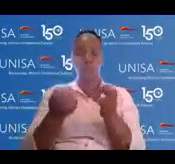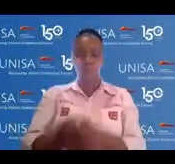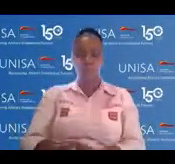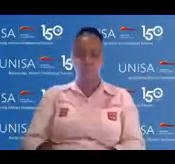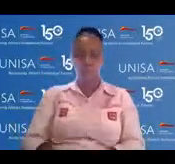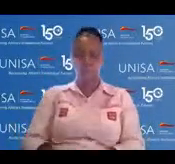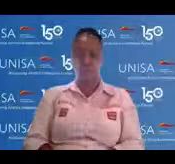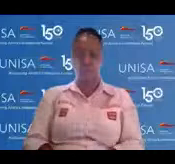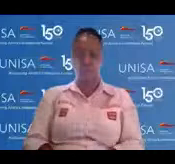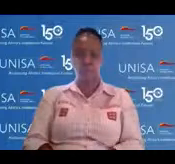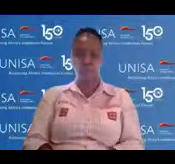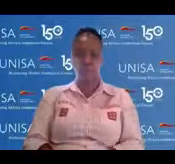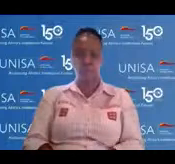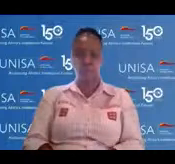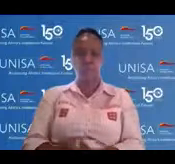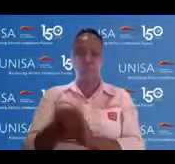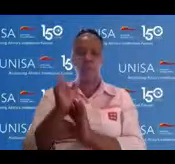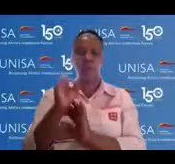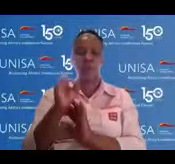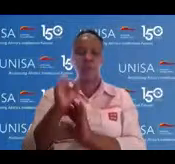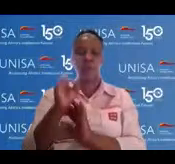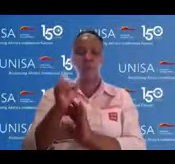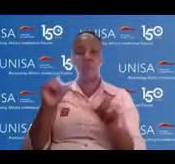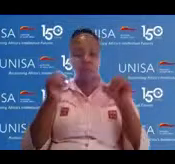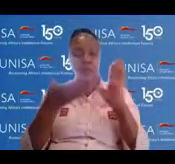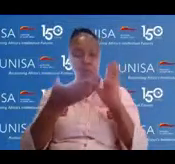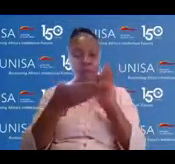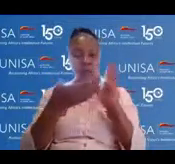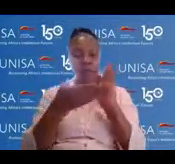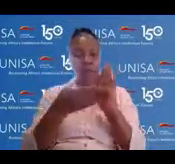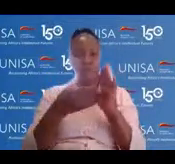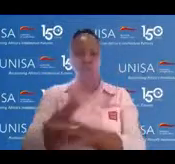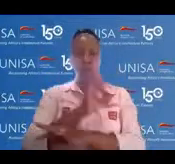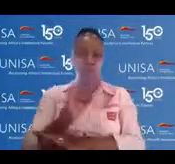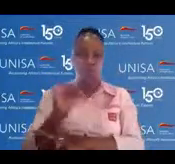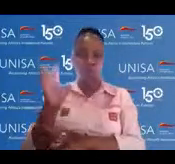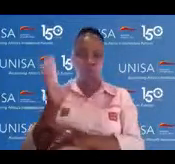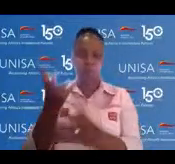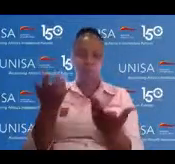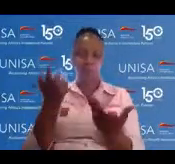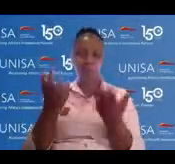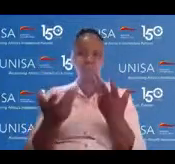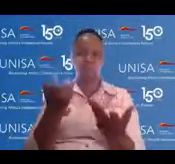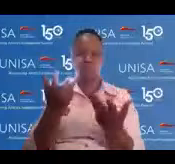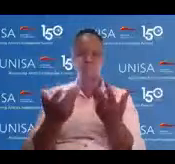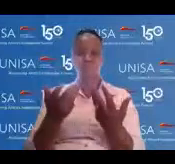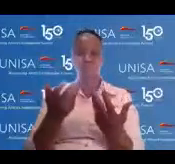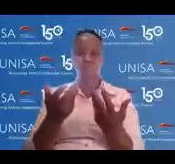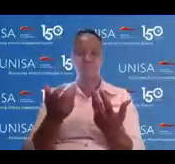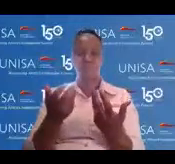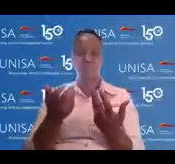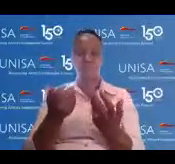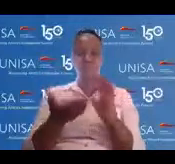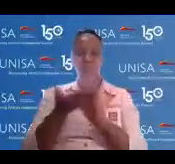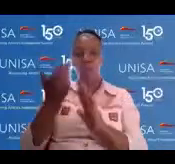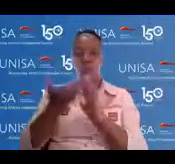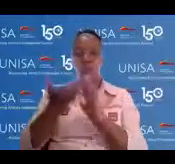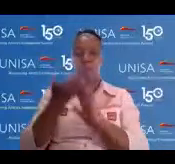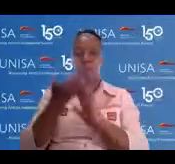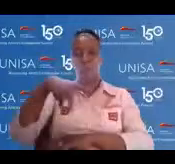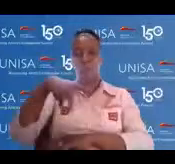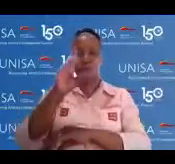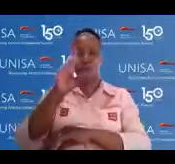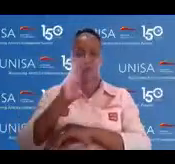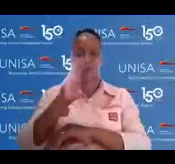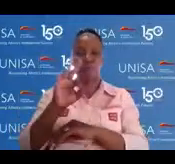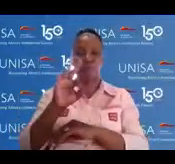I also want to highlight here that once you've actually uploaded your PDF, you can actually share the PDF.